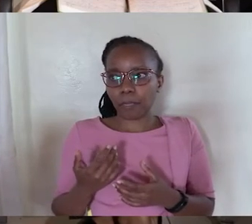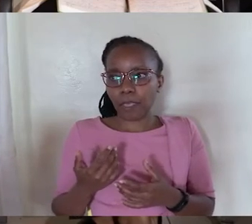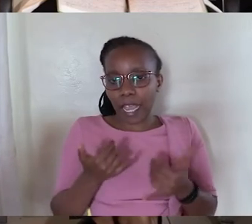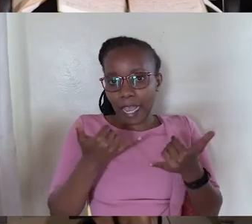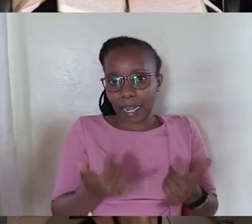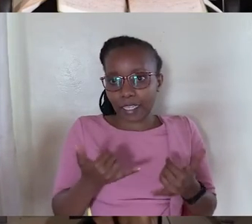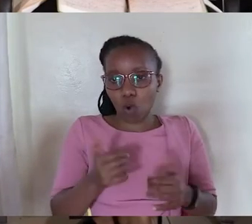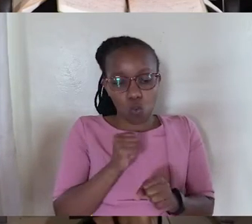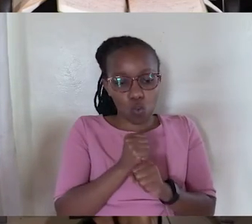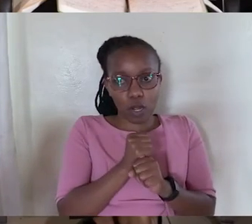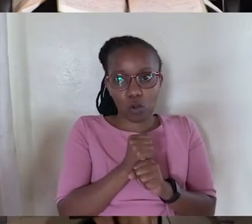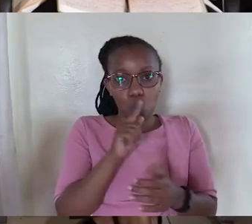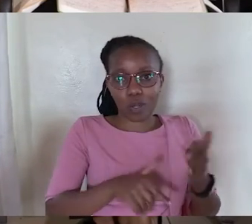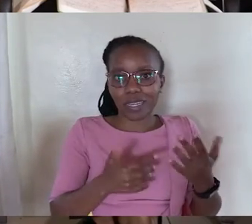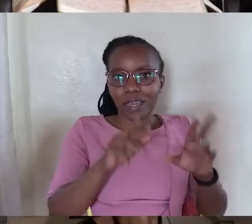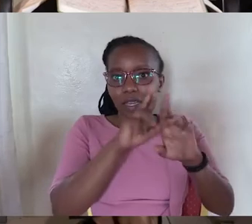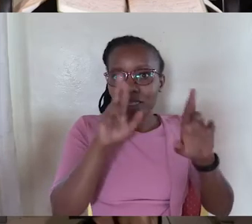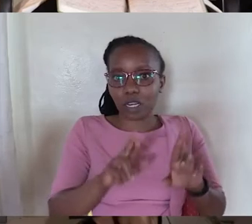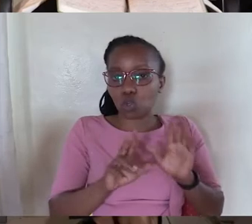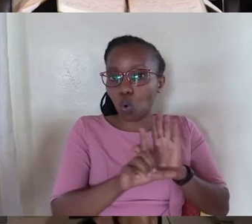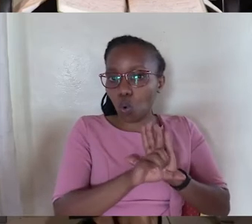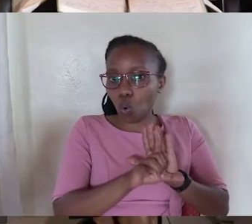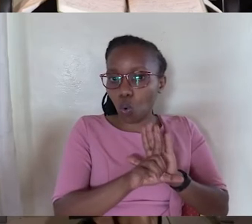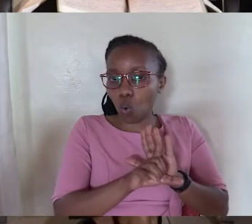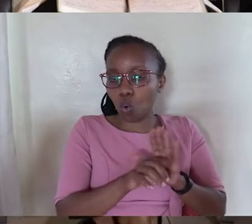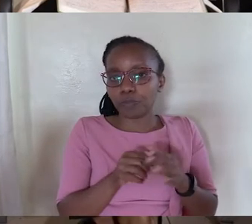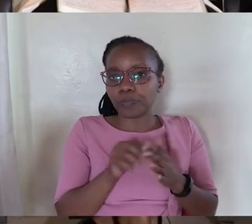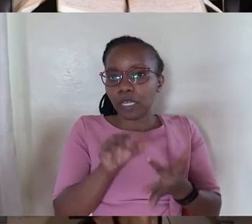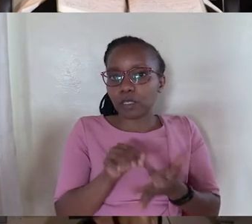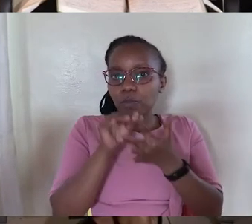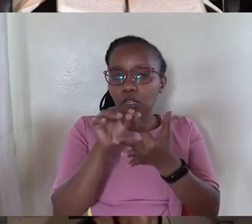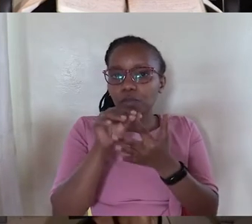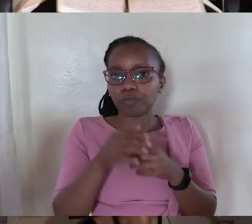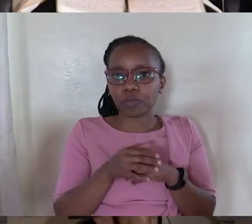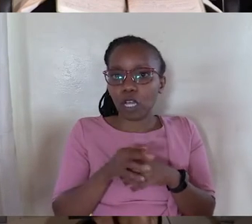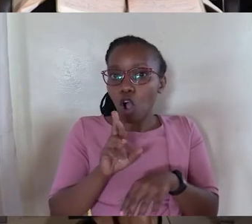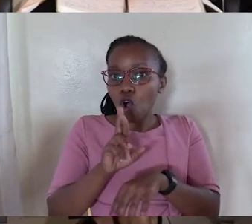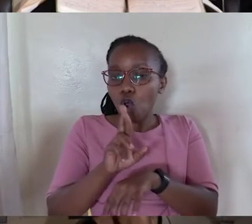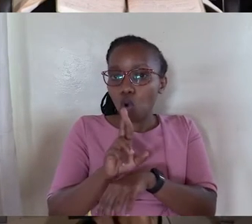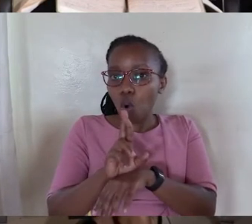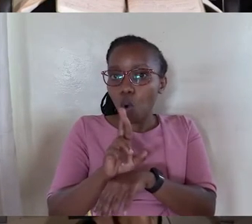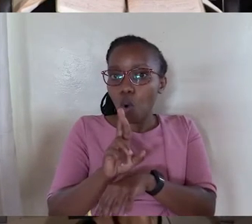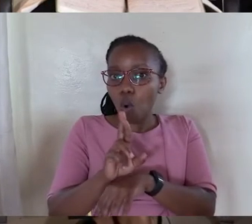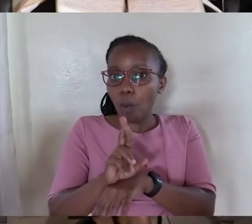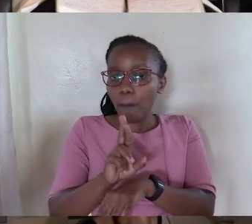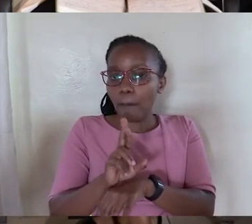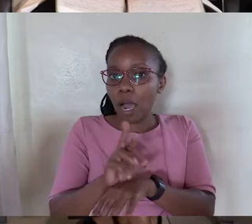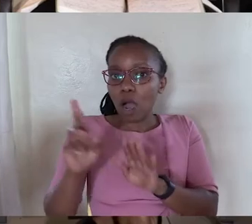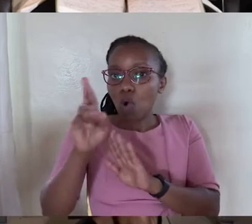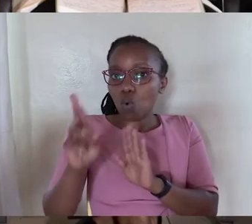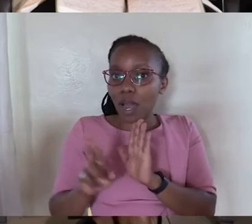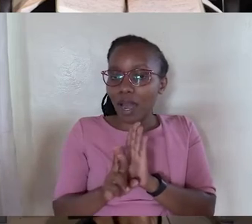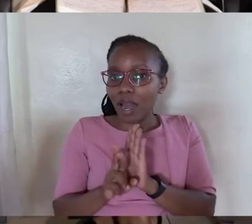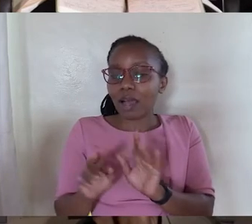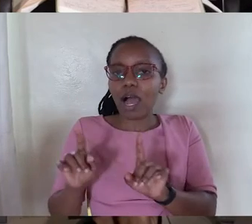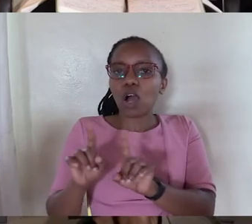currently is we are now looking at international law, specifically the Rome Statute, which we domesticated, as well